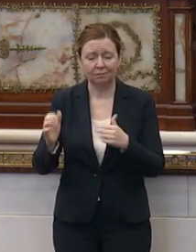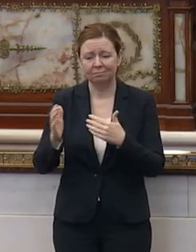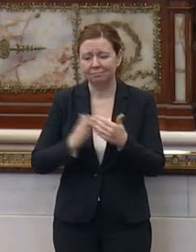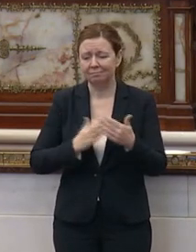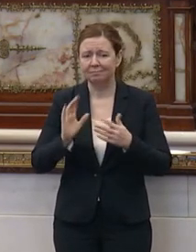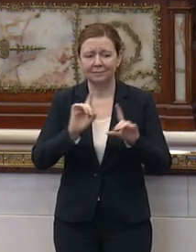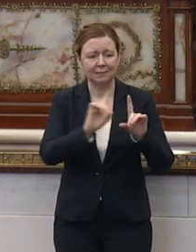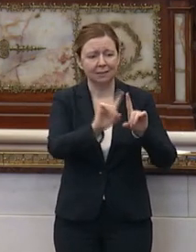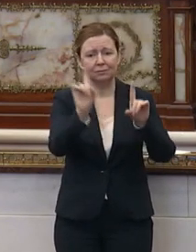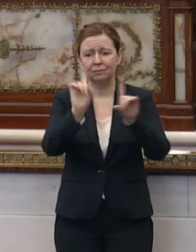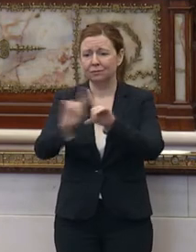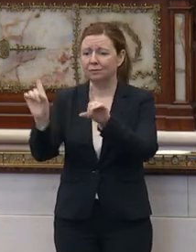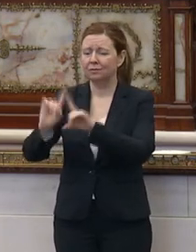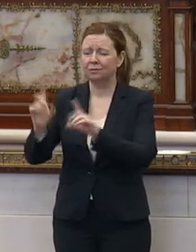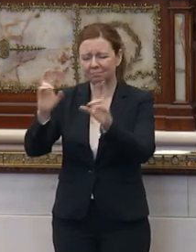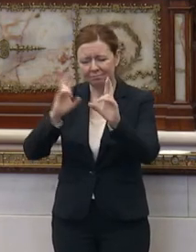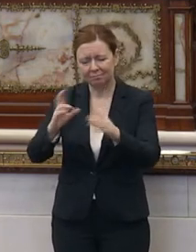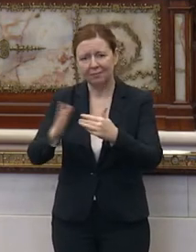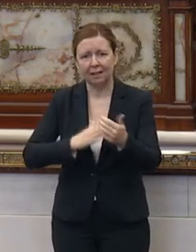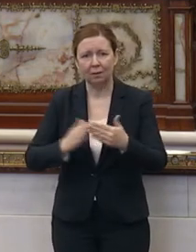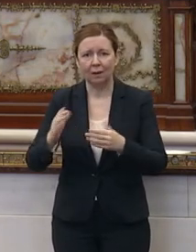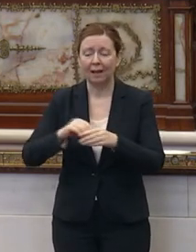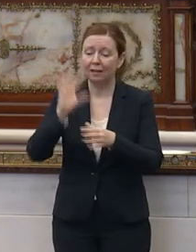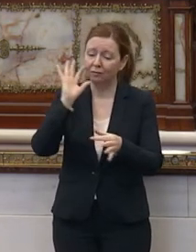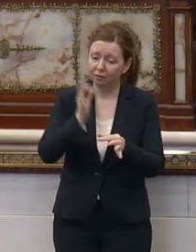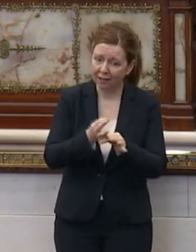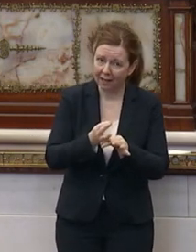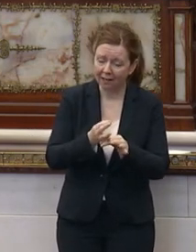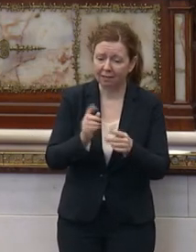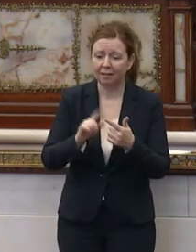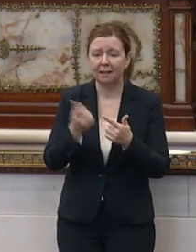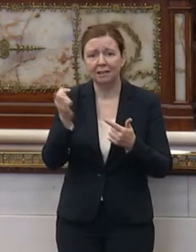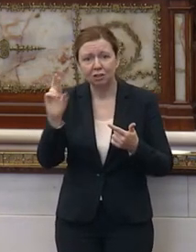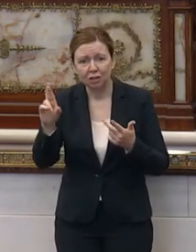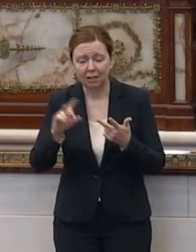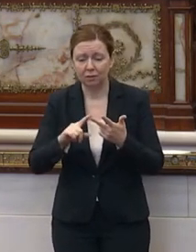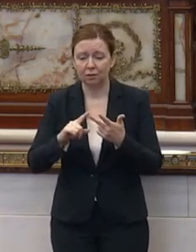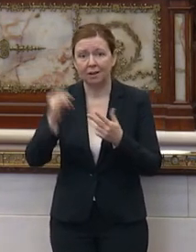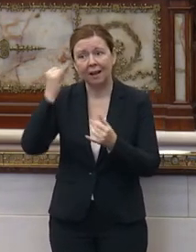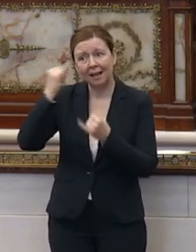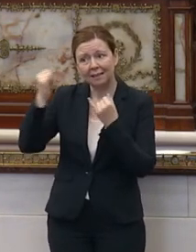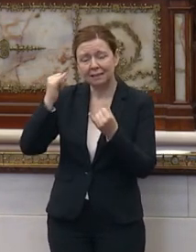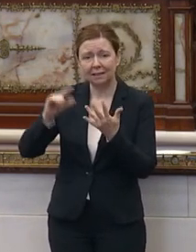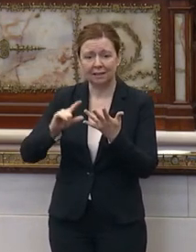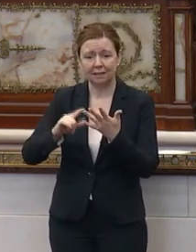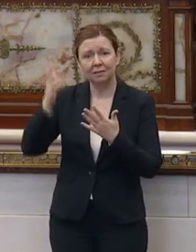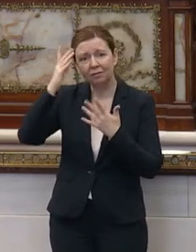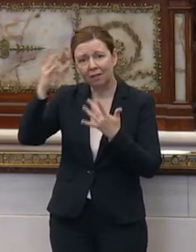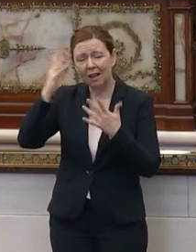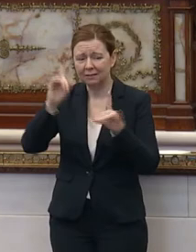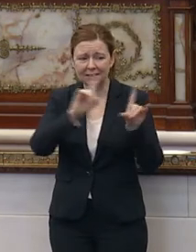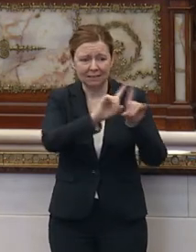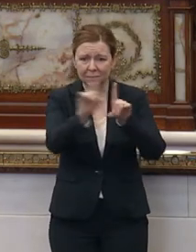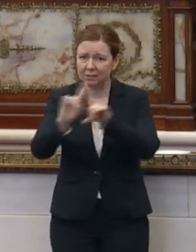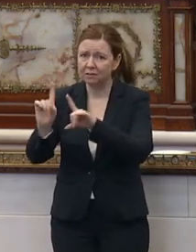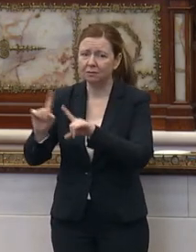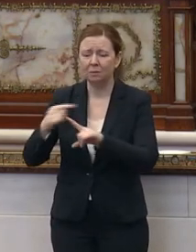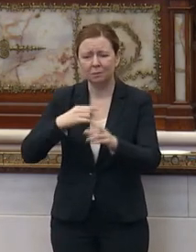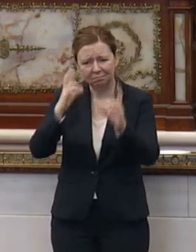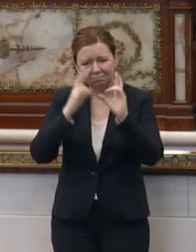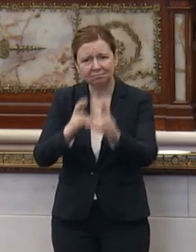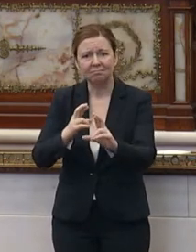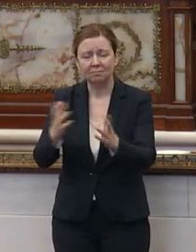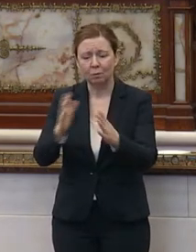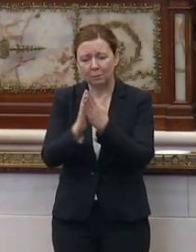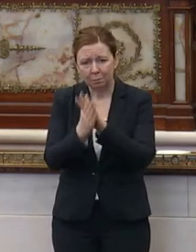despite our differences in faith, in gender, in ideas, in philosophies, but that we will want the